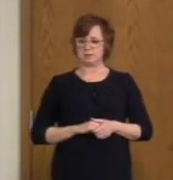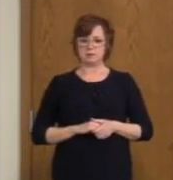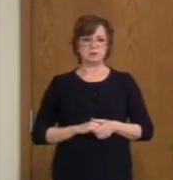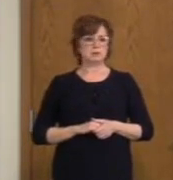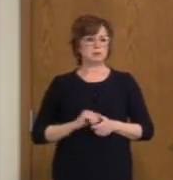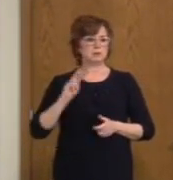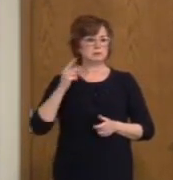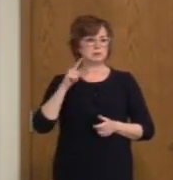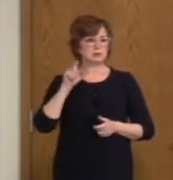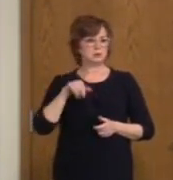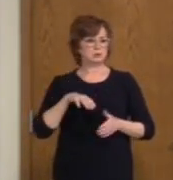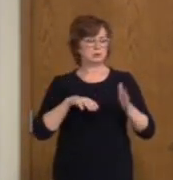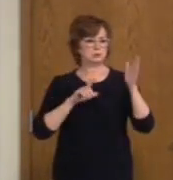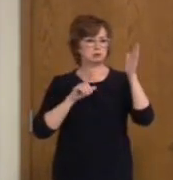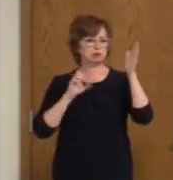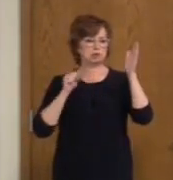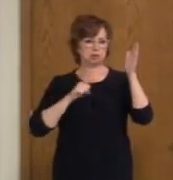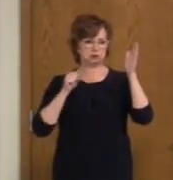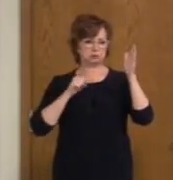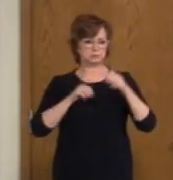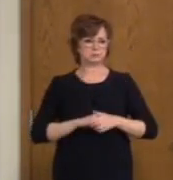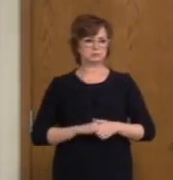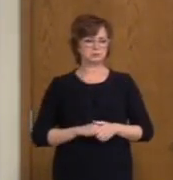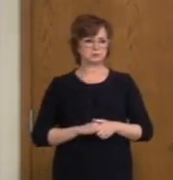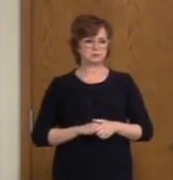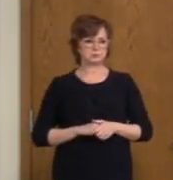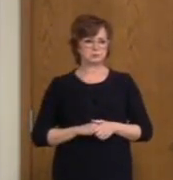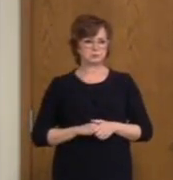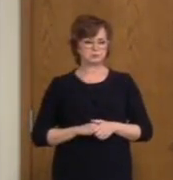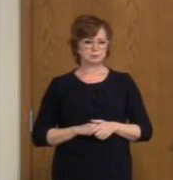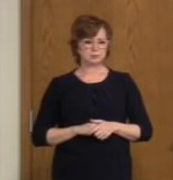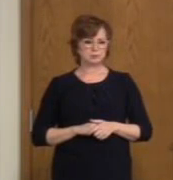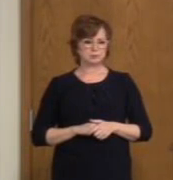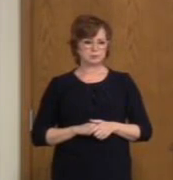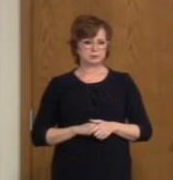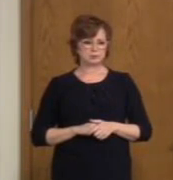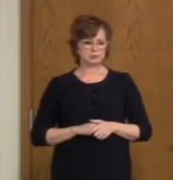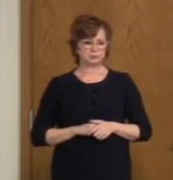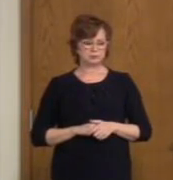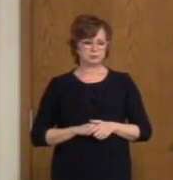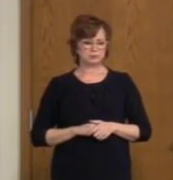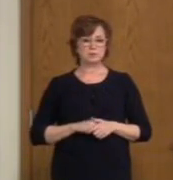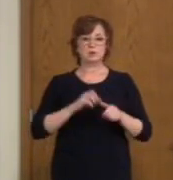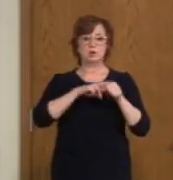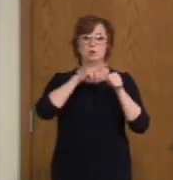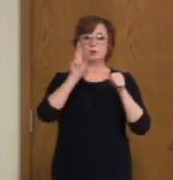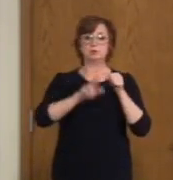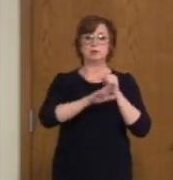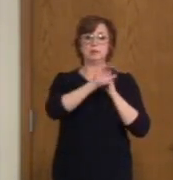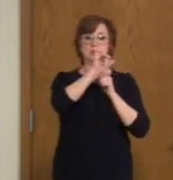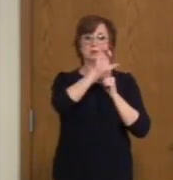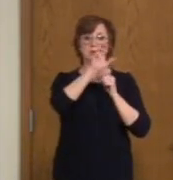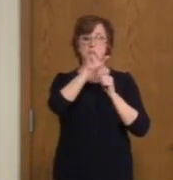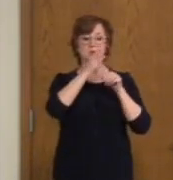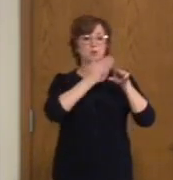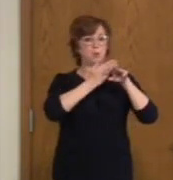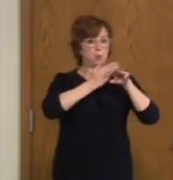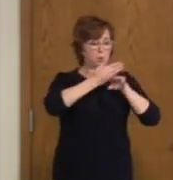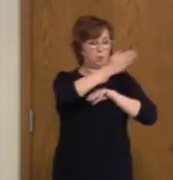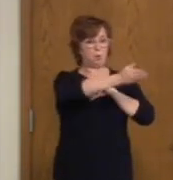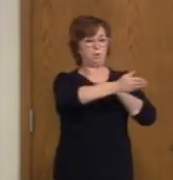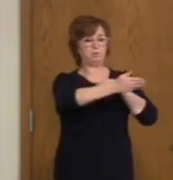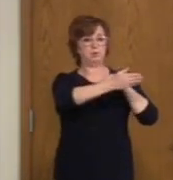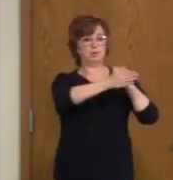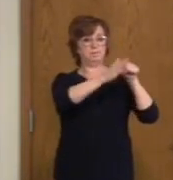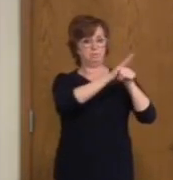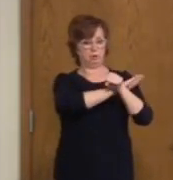Lisa? Yes. Seeing as Regina's ICU is, over capacity,